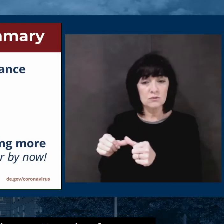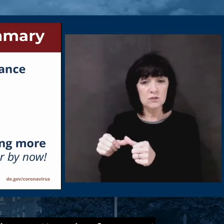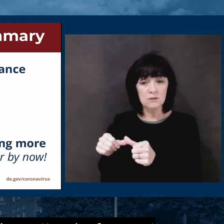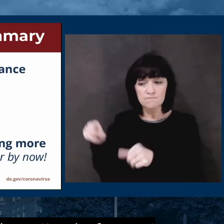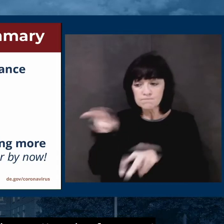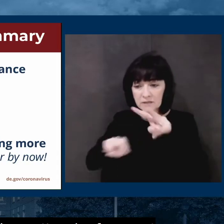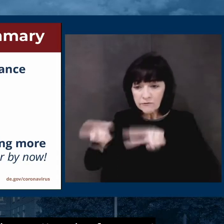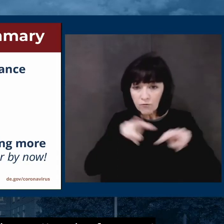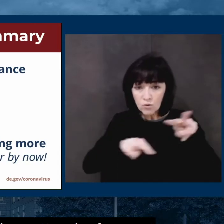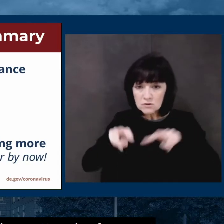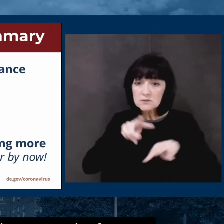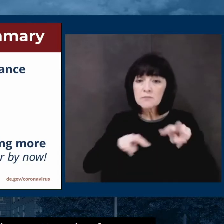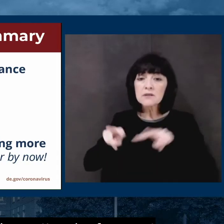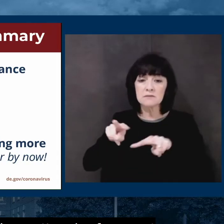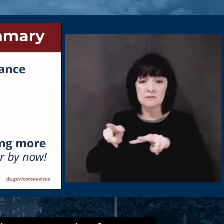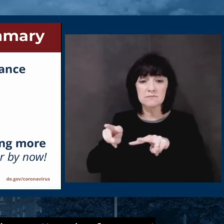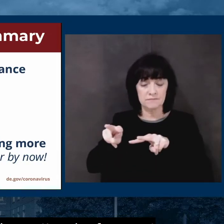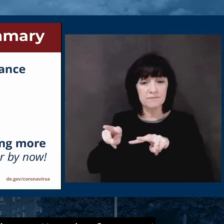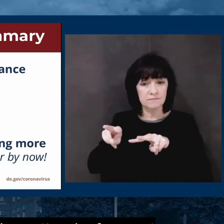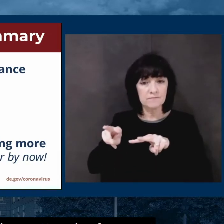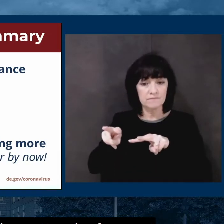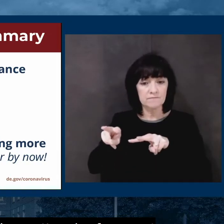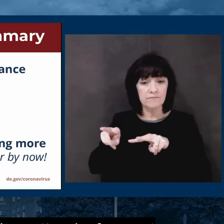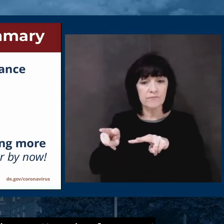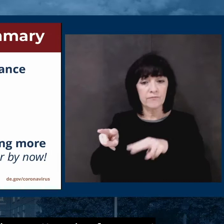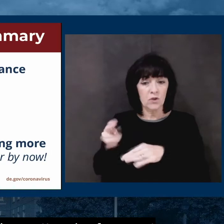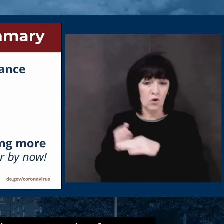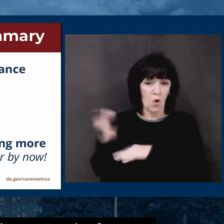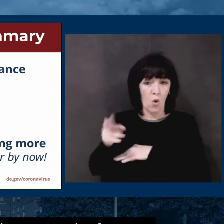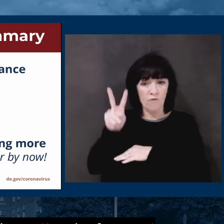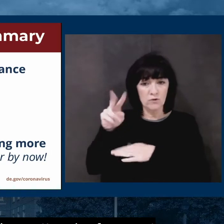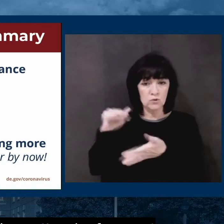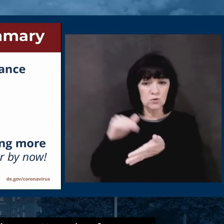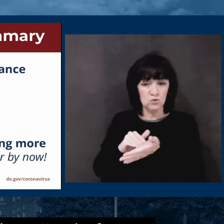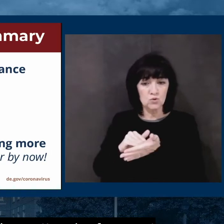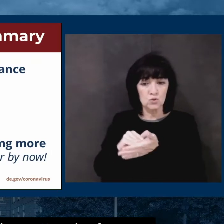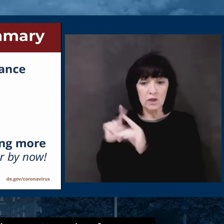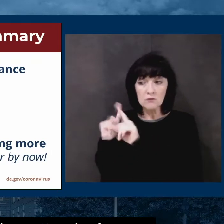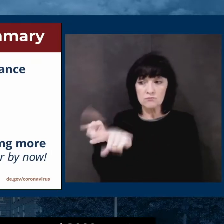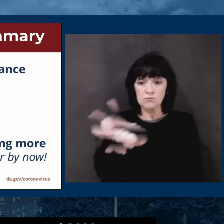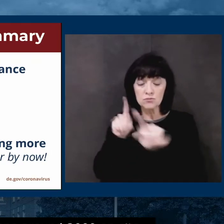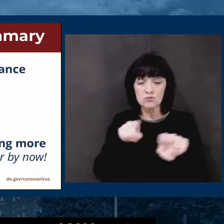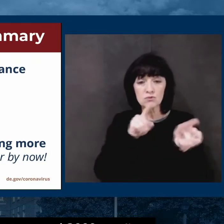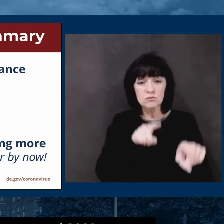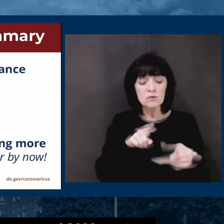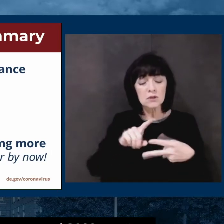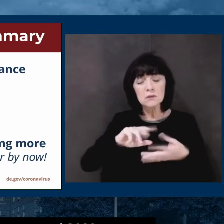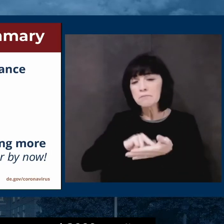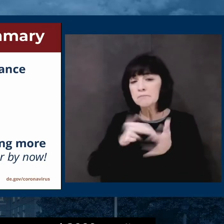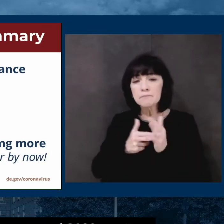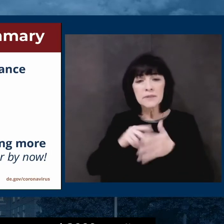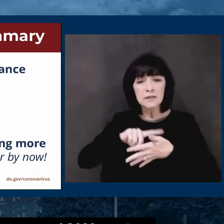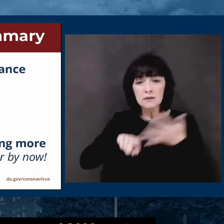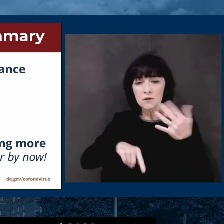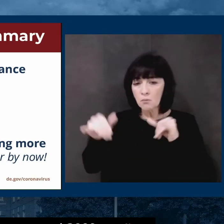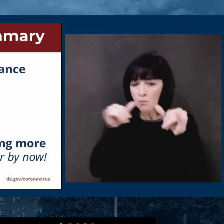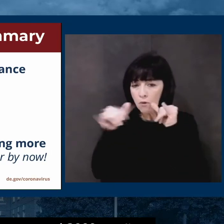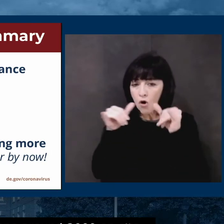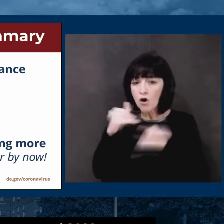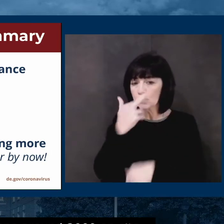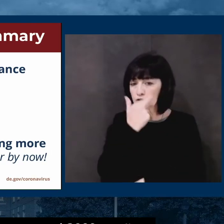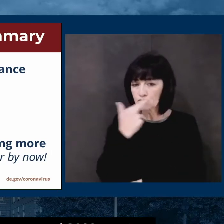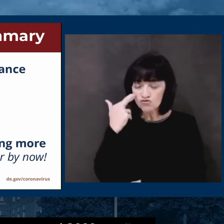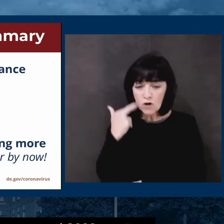We've done around 2,000 on-site compliance checks, and that's everything from bars and restaurants to retail establishments,